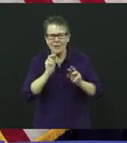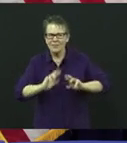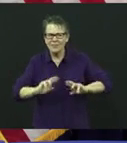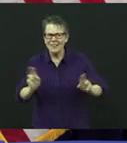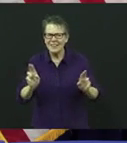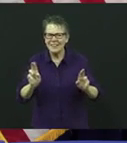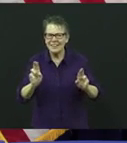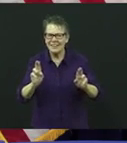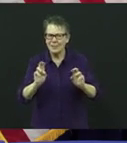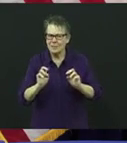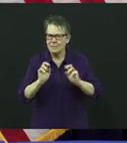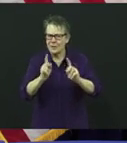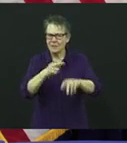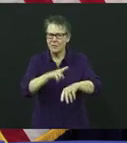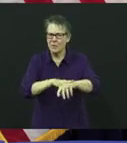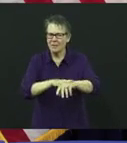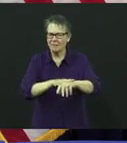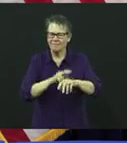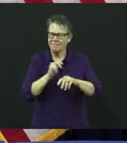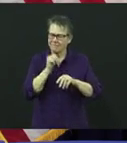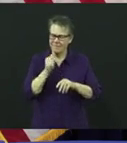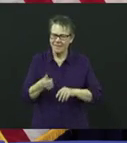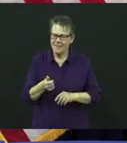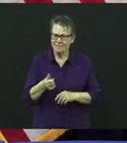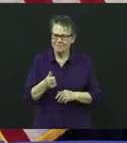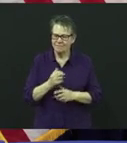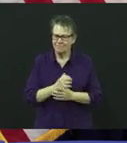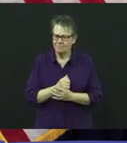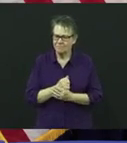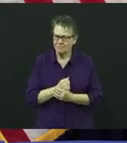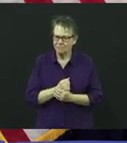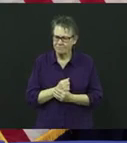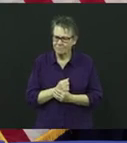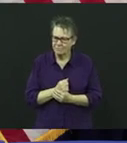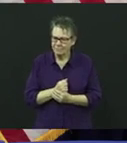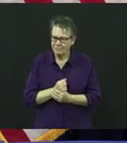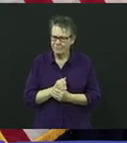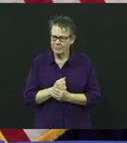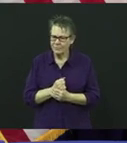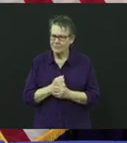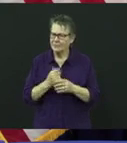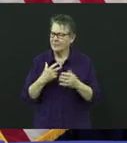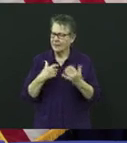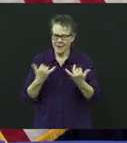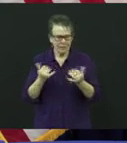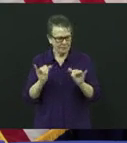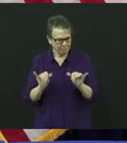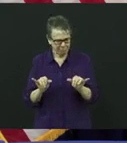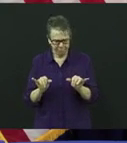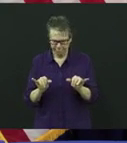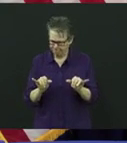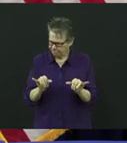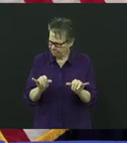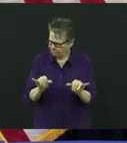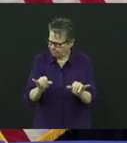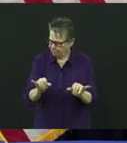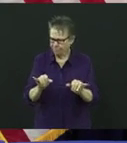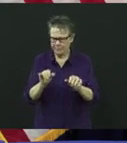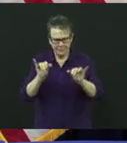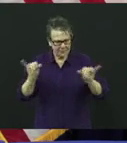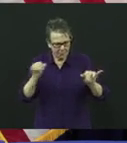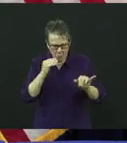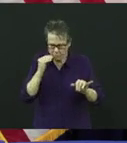we're basing our actions on the fact and science associated with the spread of this virus. And as I mentioned